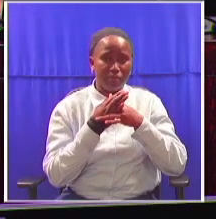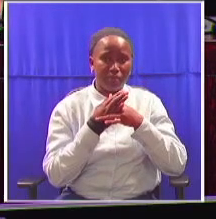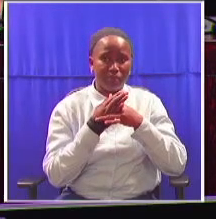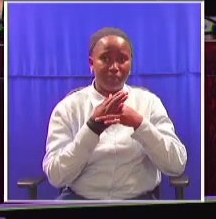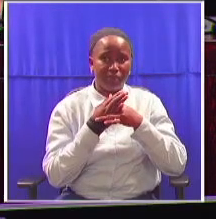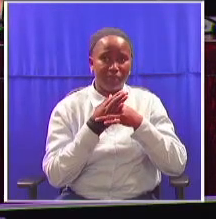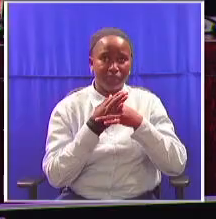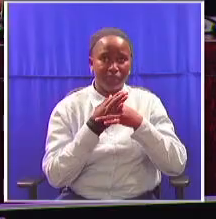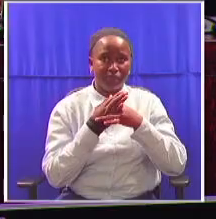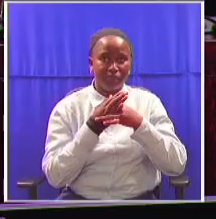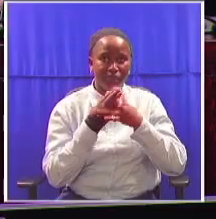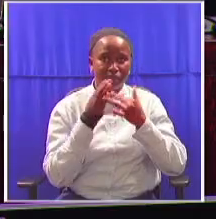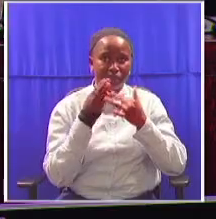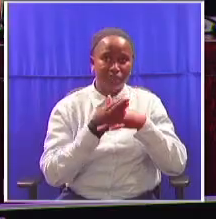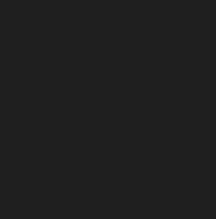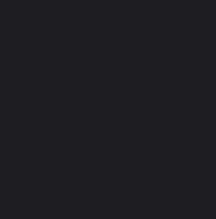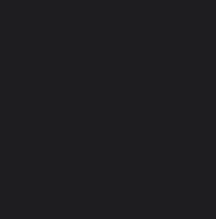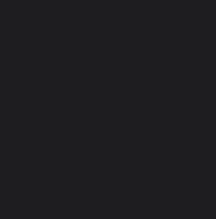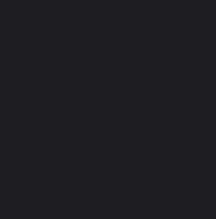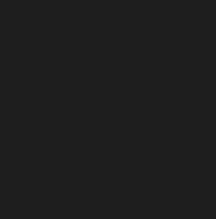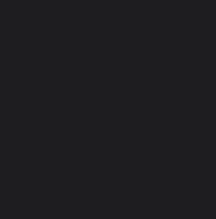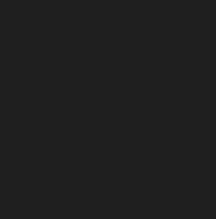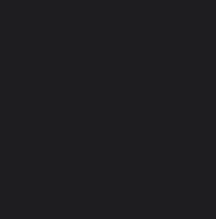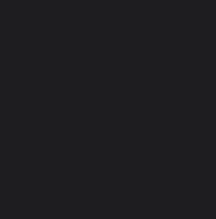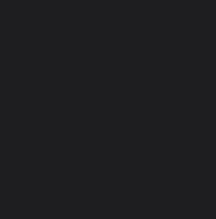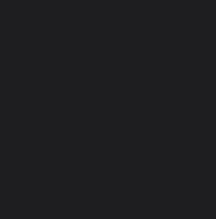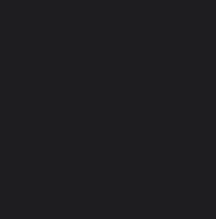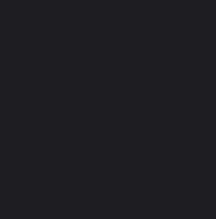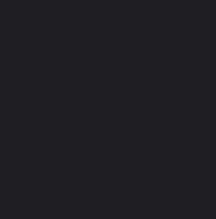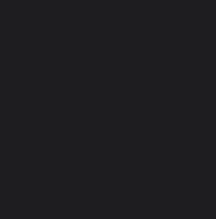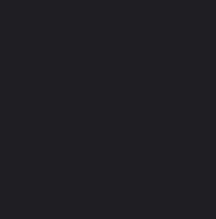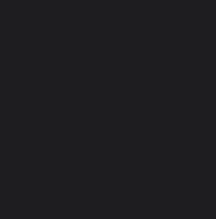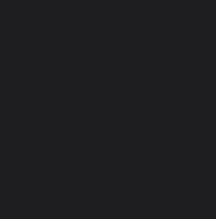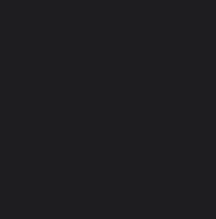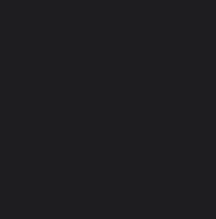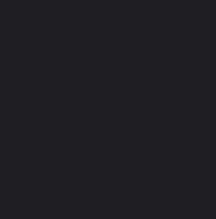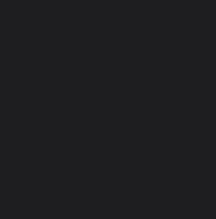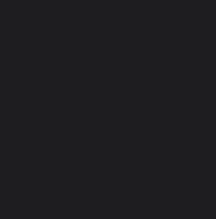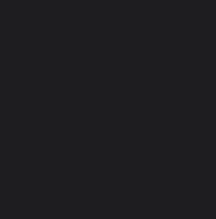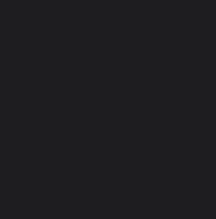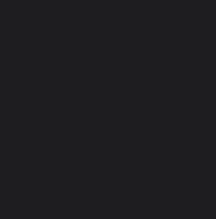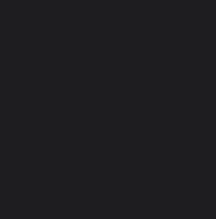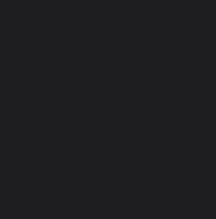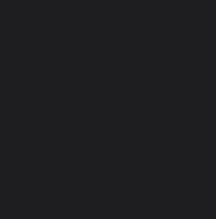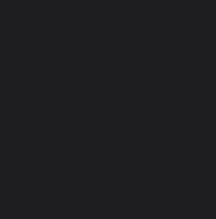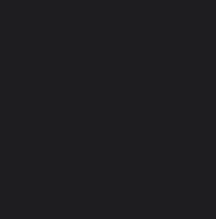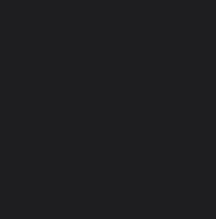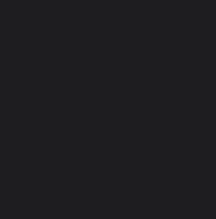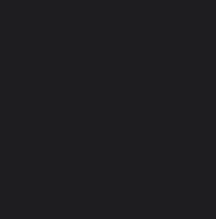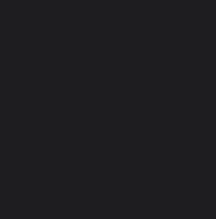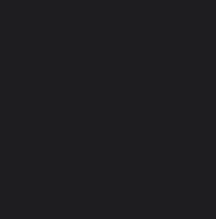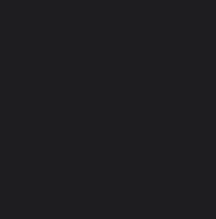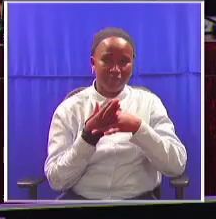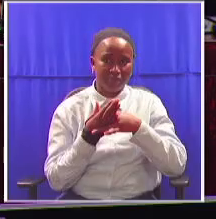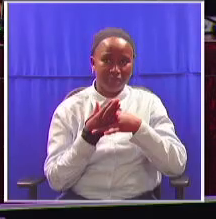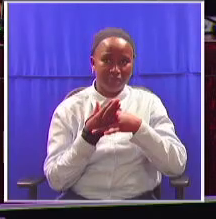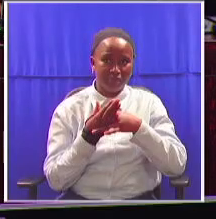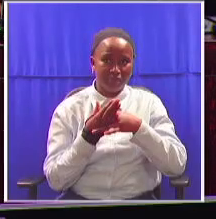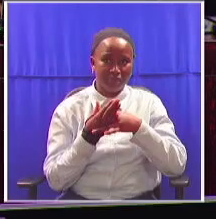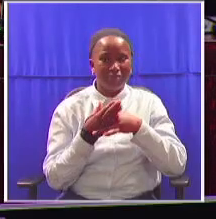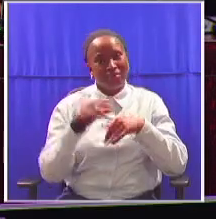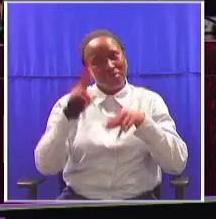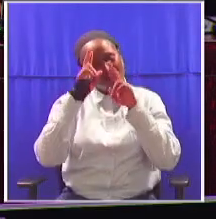fully operational as soon as possible. Order. I'm sorry, Honorable President. Honorable